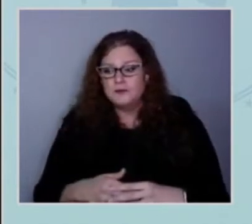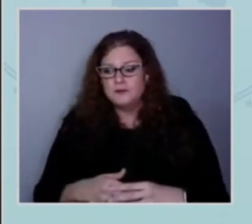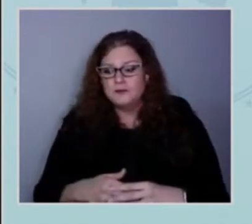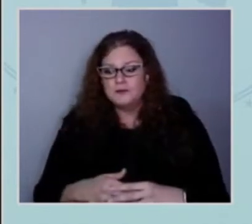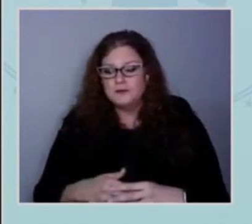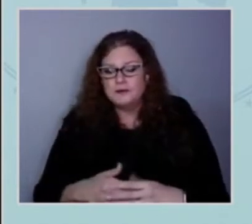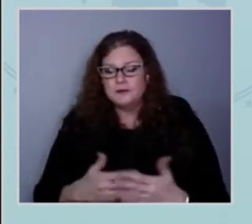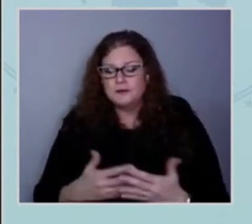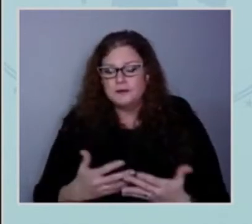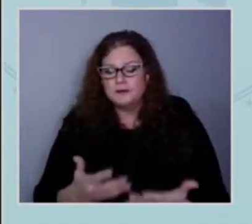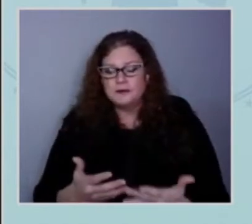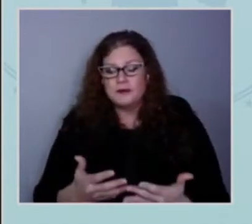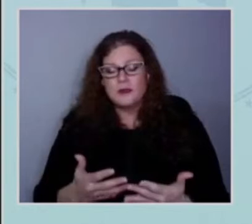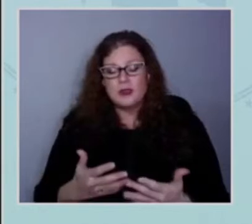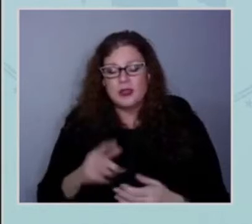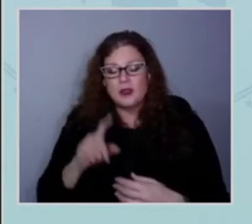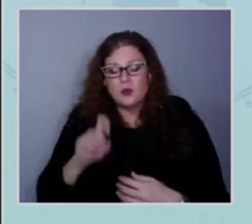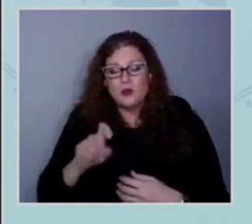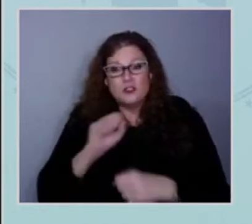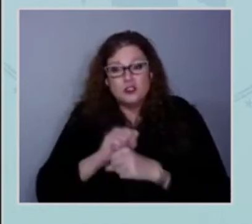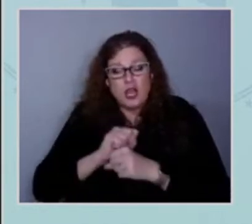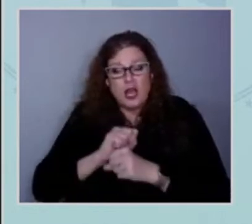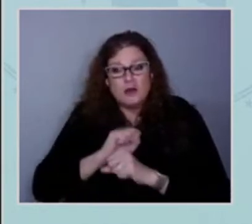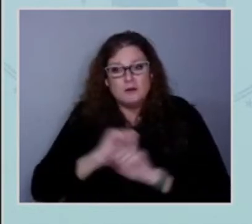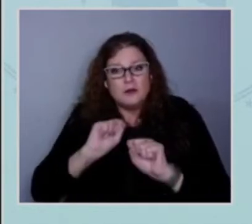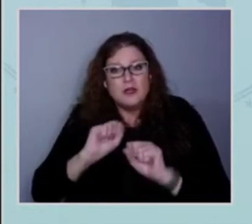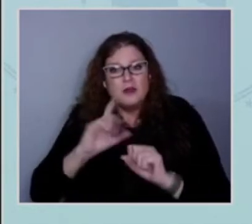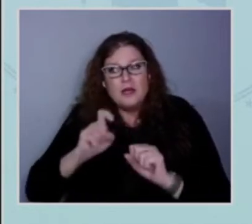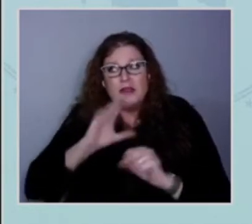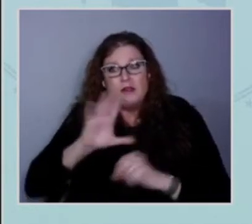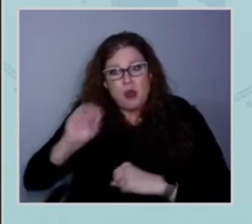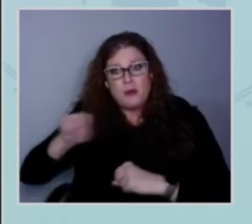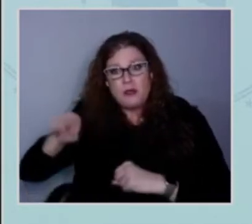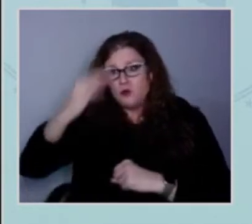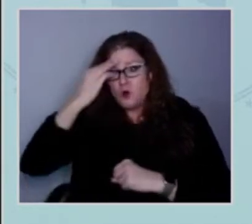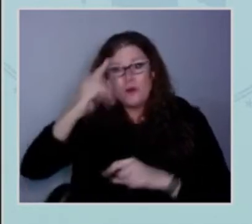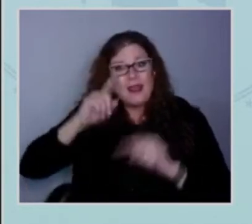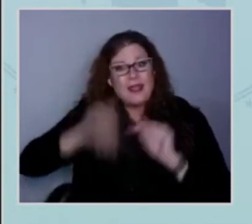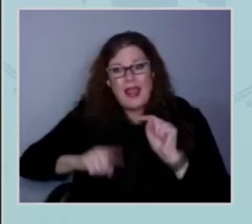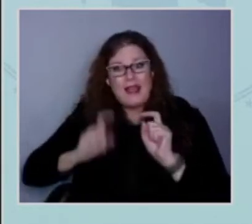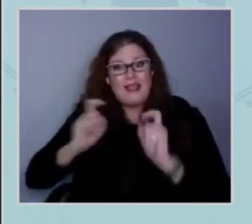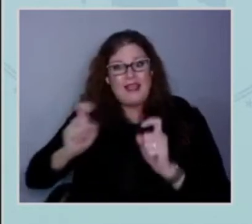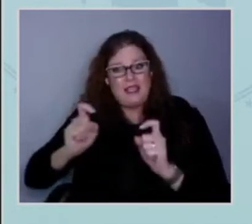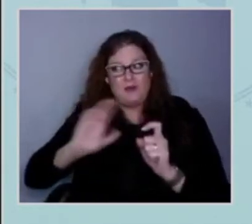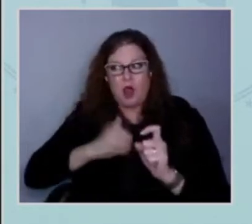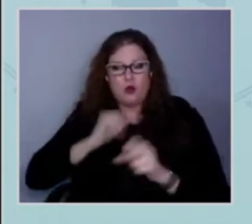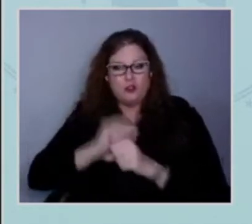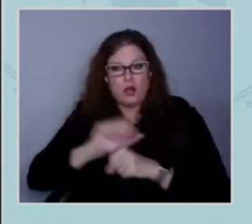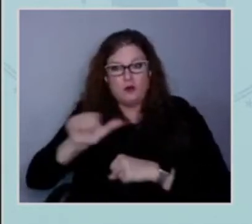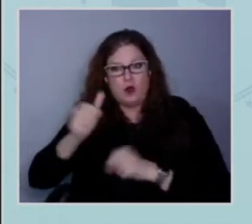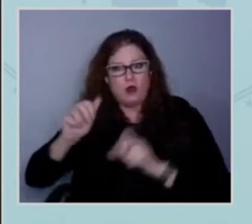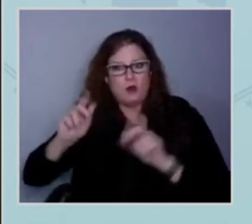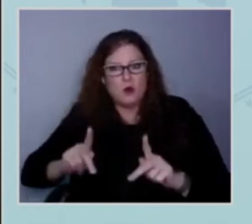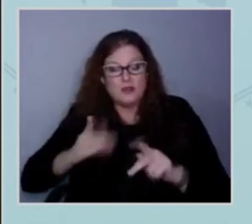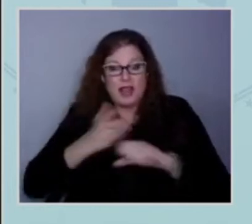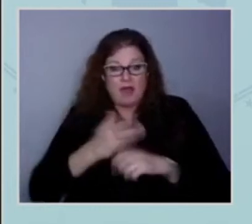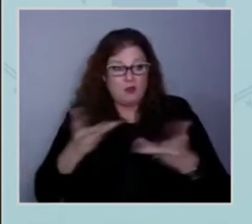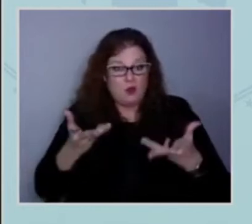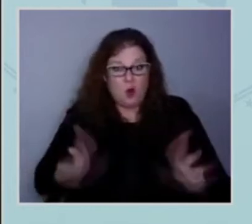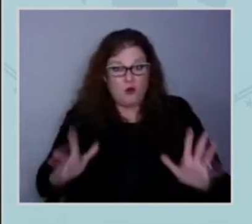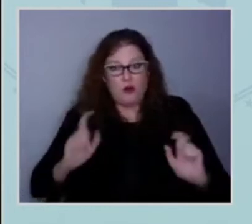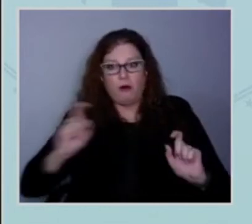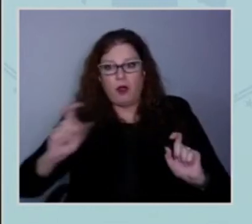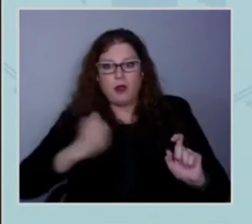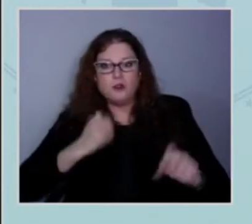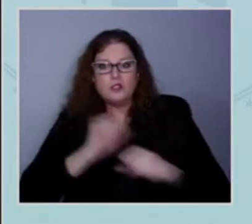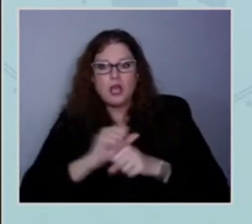jobs are basically gone. And And we need job security. We need the companies to know that